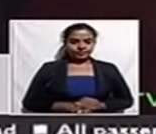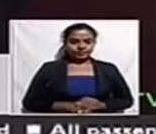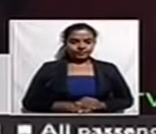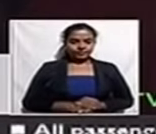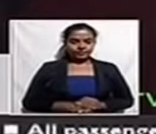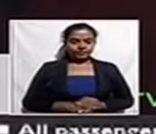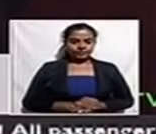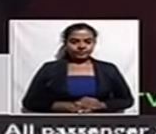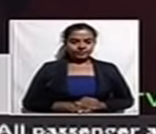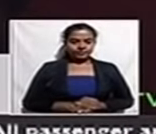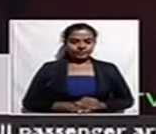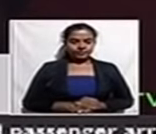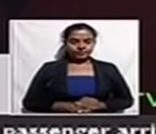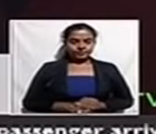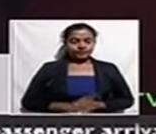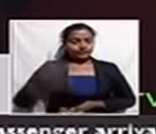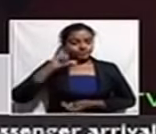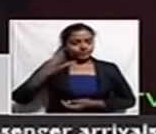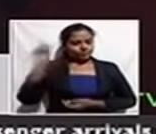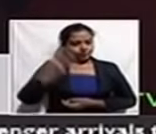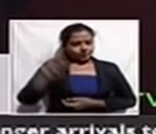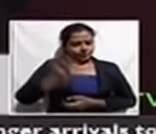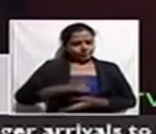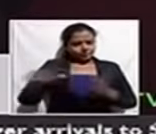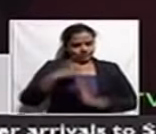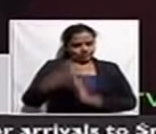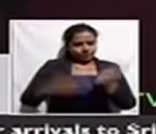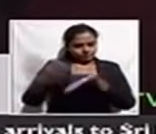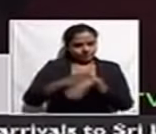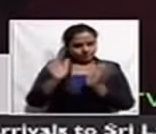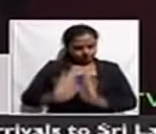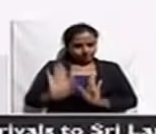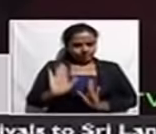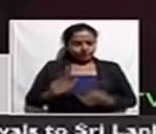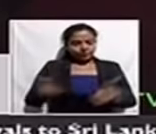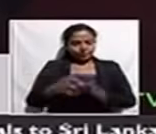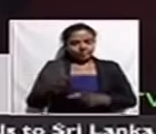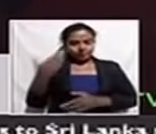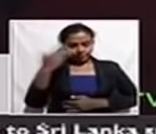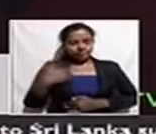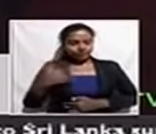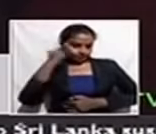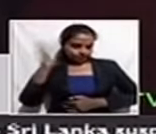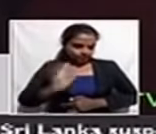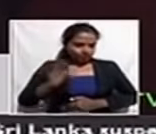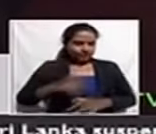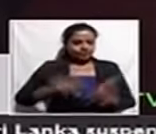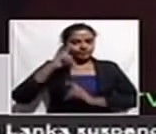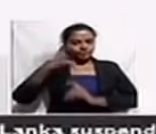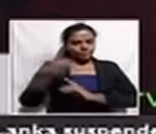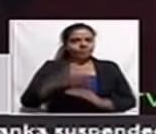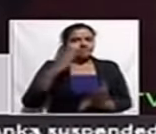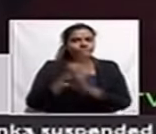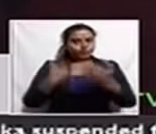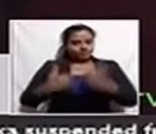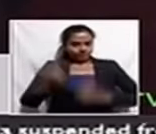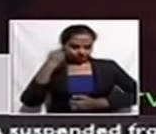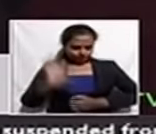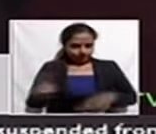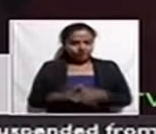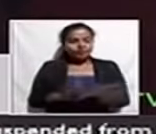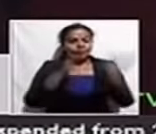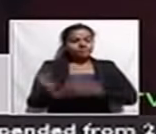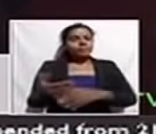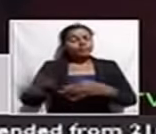China was always in favour of the Sri Lankan government. Therefore, we understand your anti-Chinese sentiments. We're looking at the Port City through an anti-Chinese